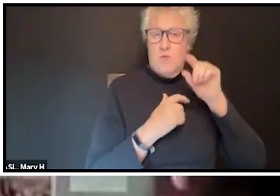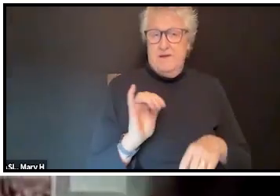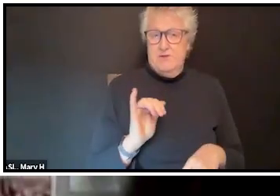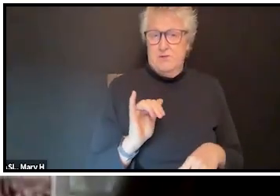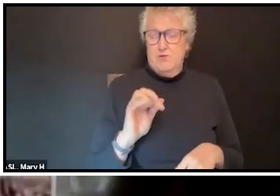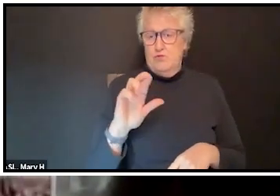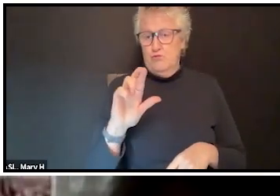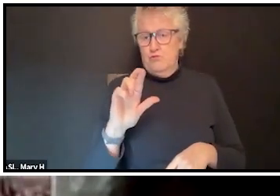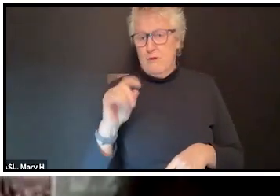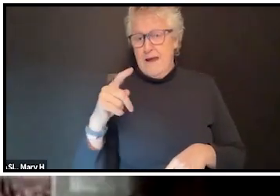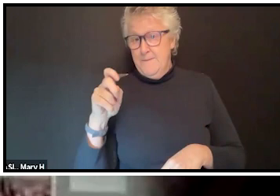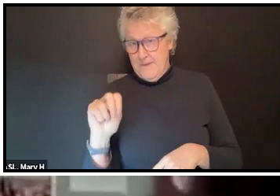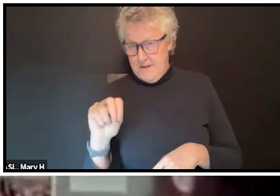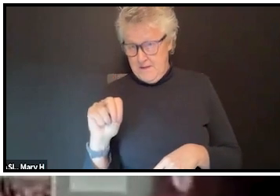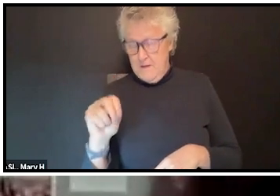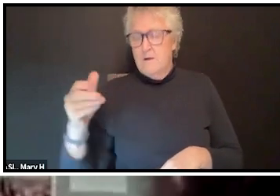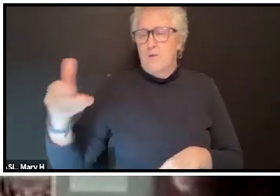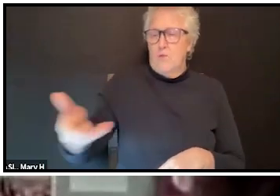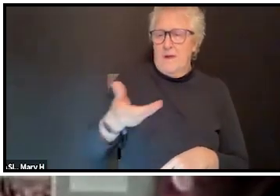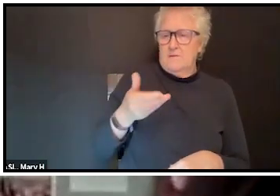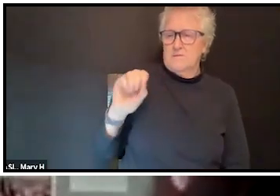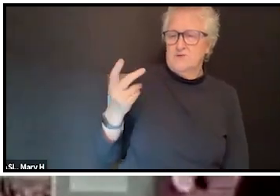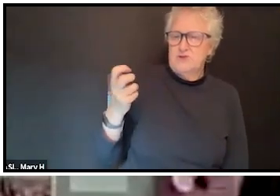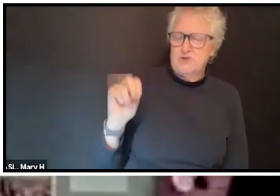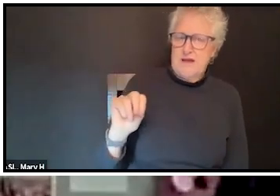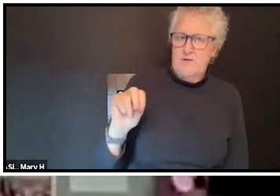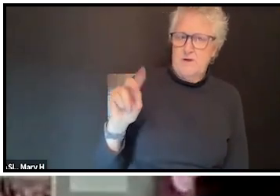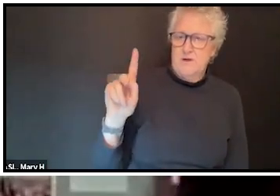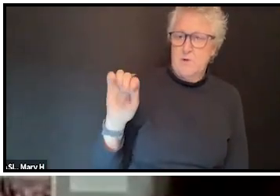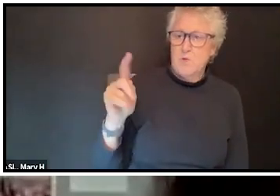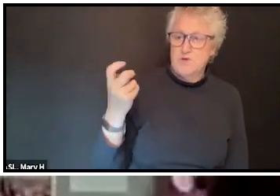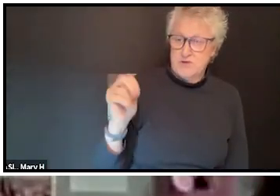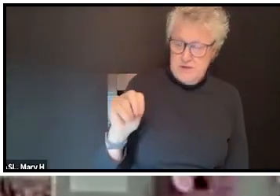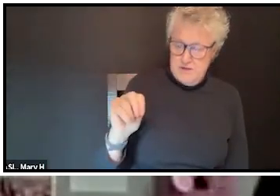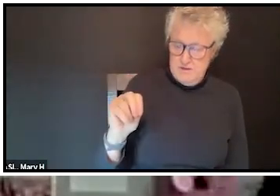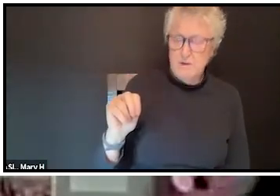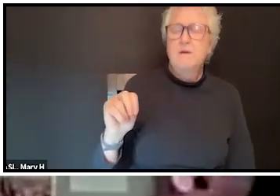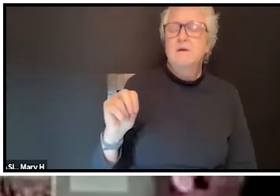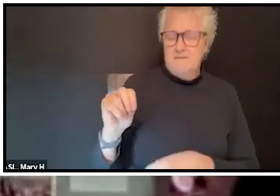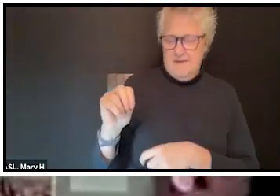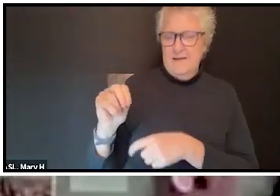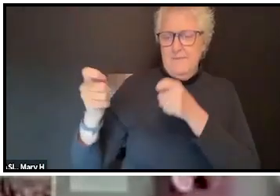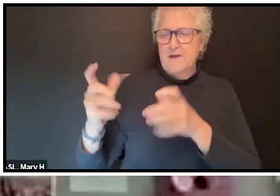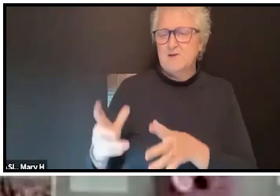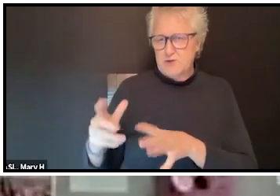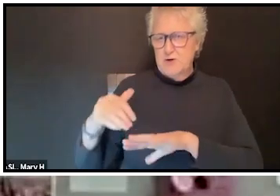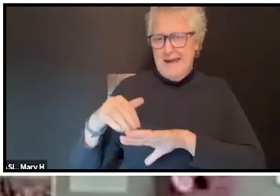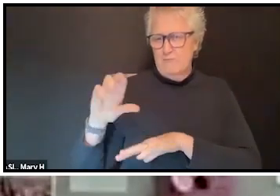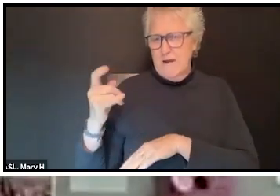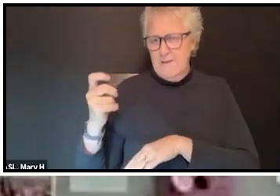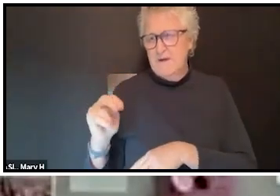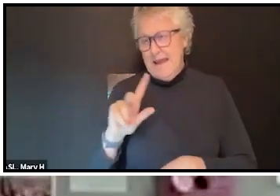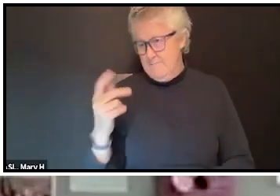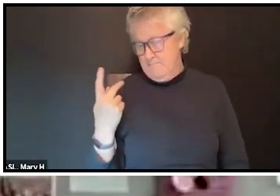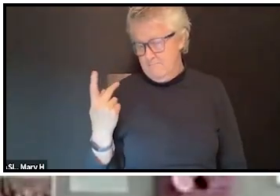Sharon Koshin, our self-directed support program manager at Ripon, and myself had the privilege of being able to travel to